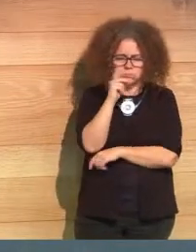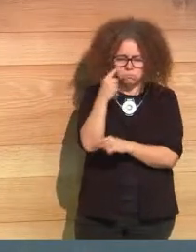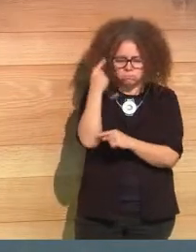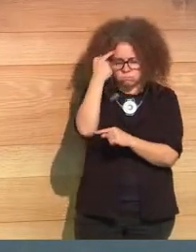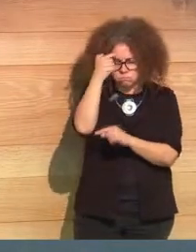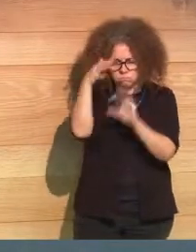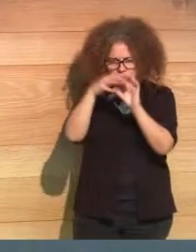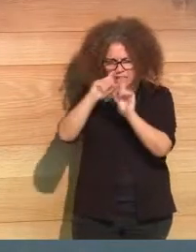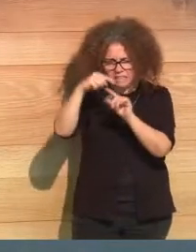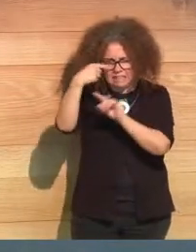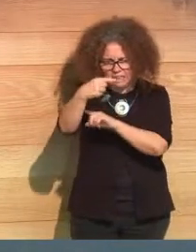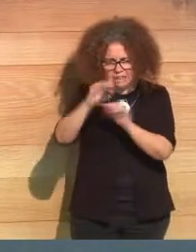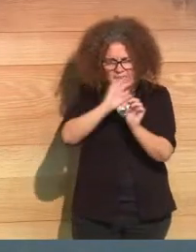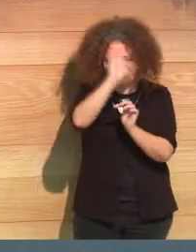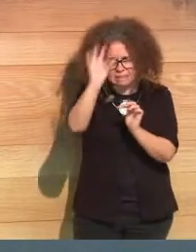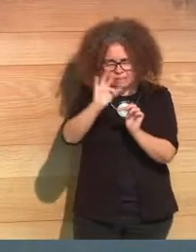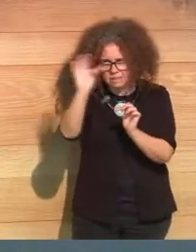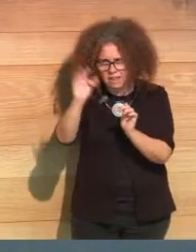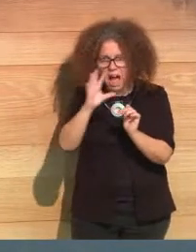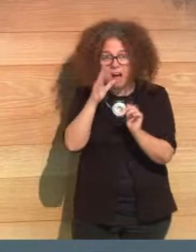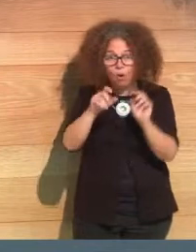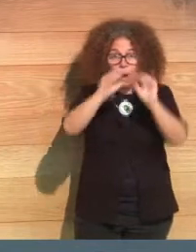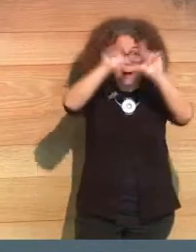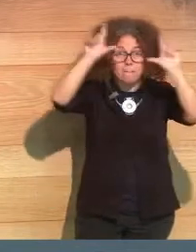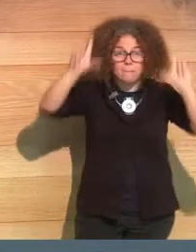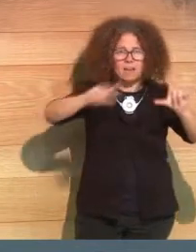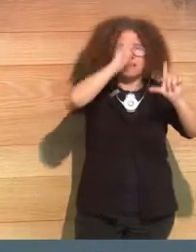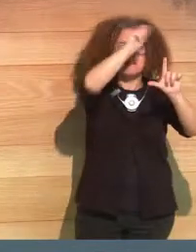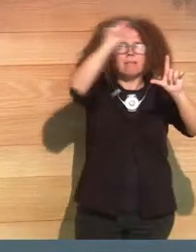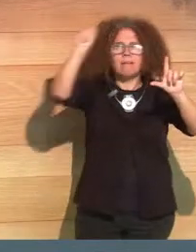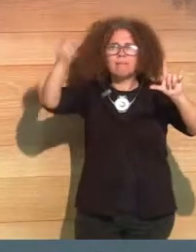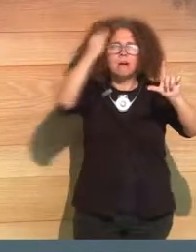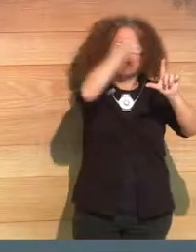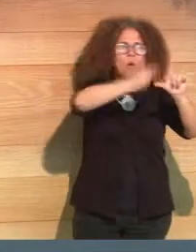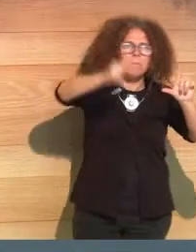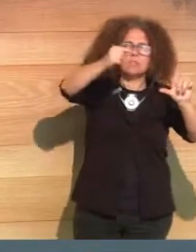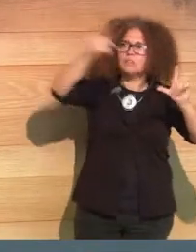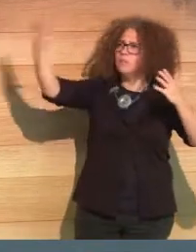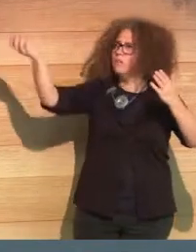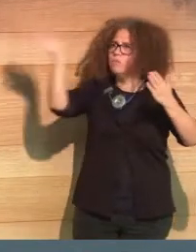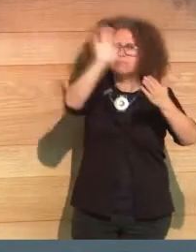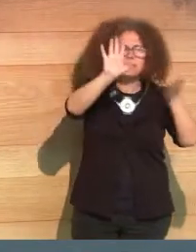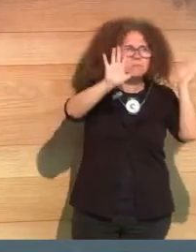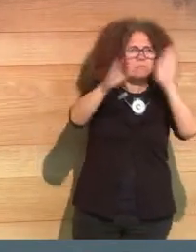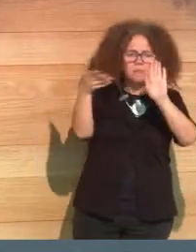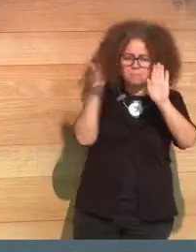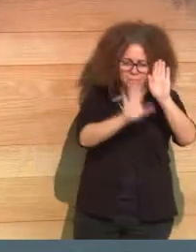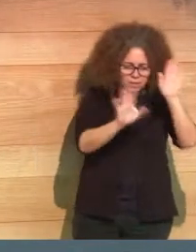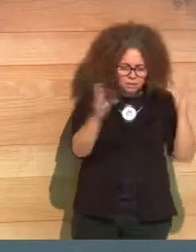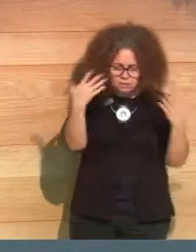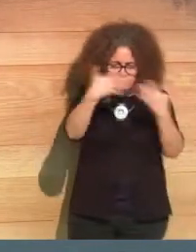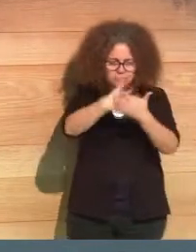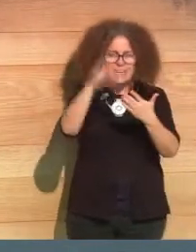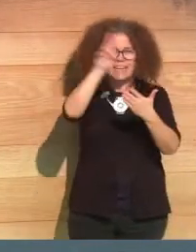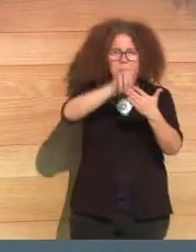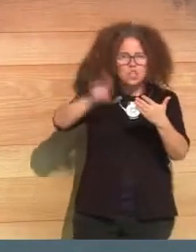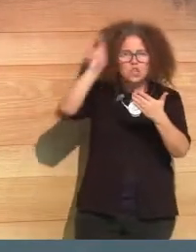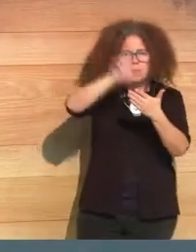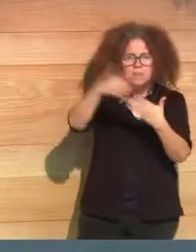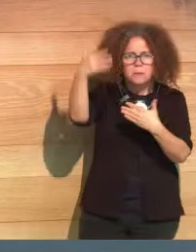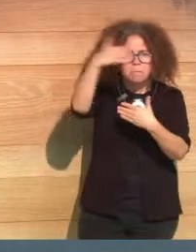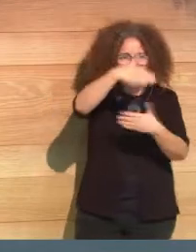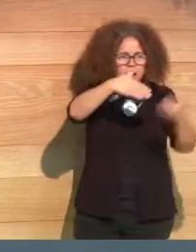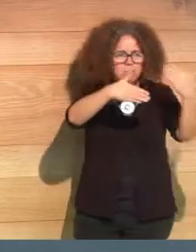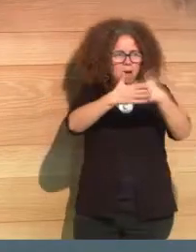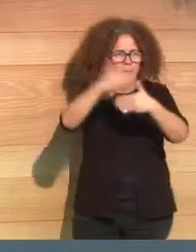on the wall, and then I create series and compositions, and then I make iterations, which is very important in digital